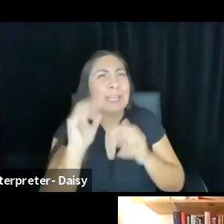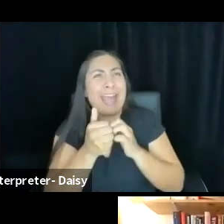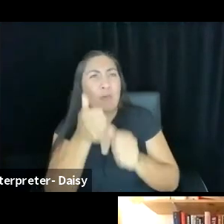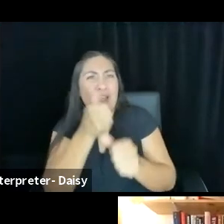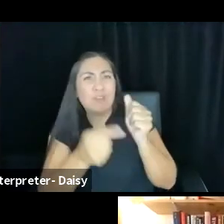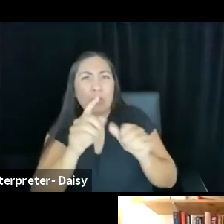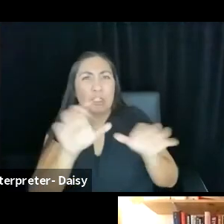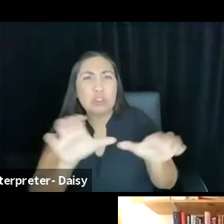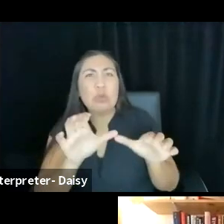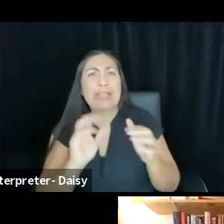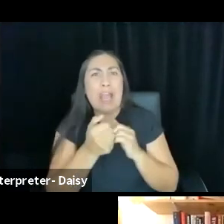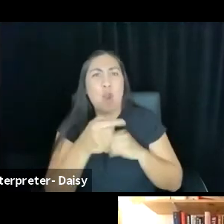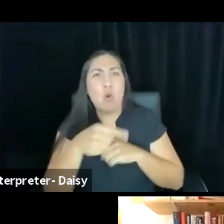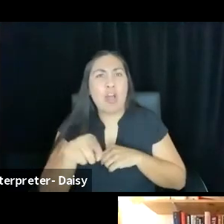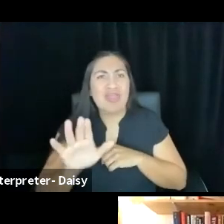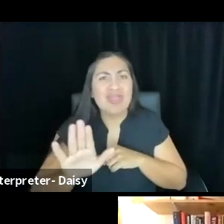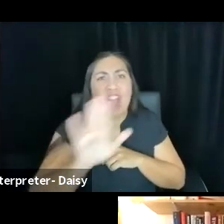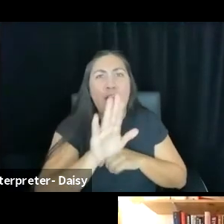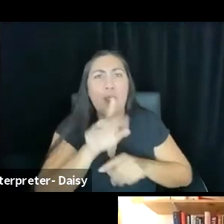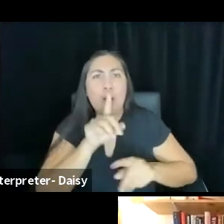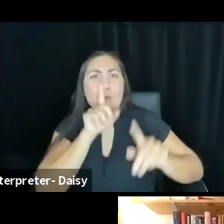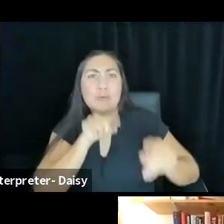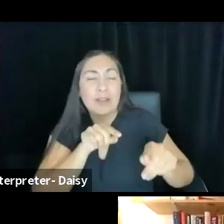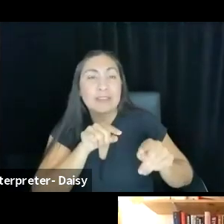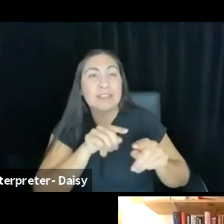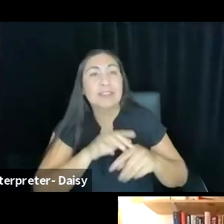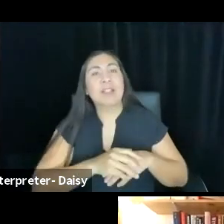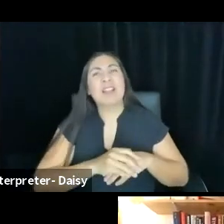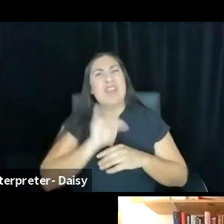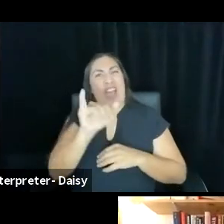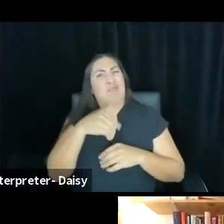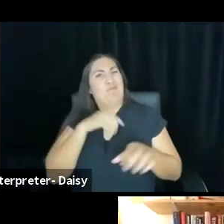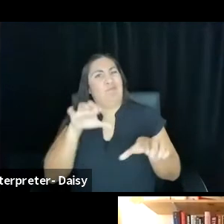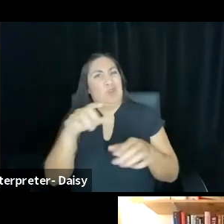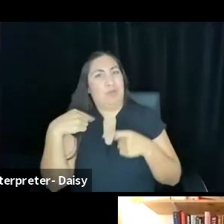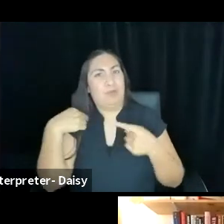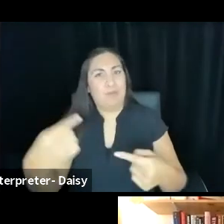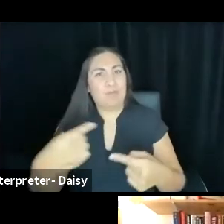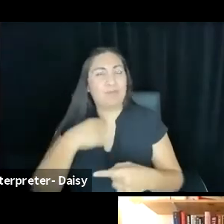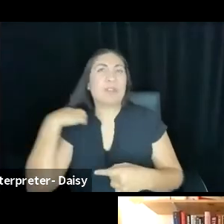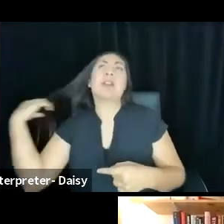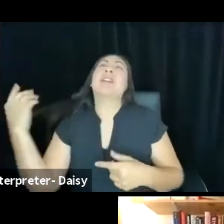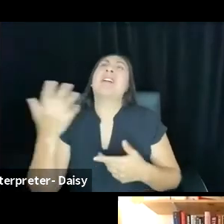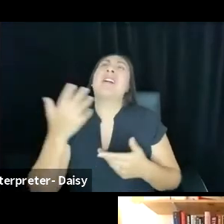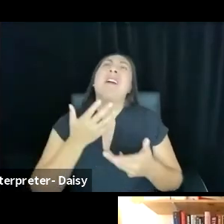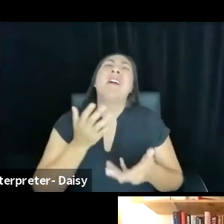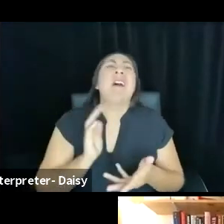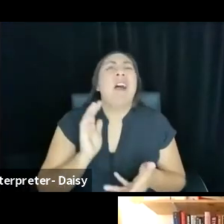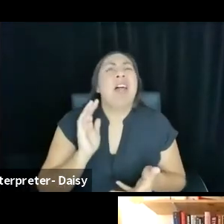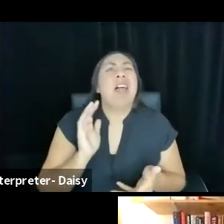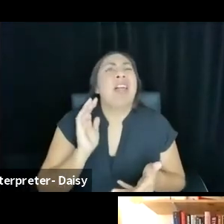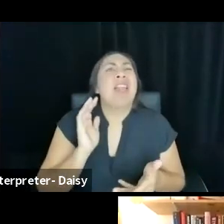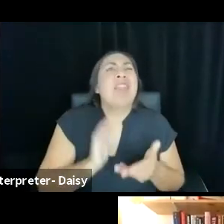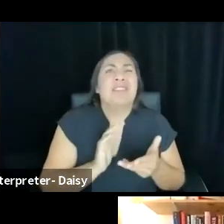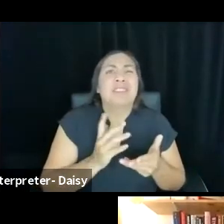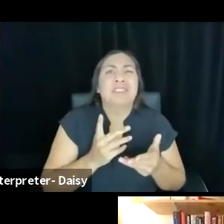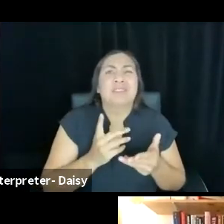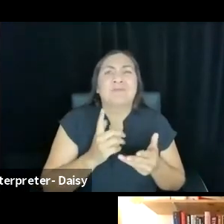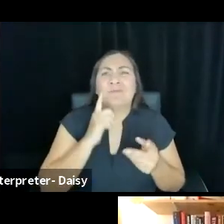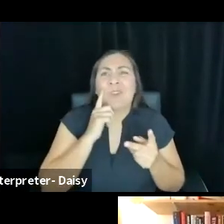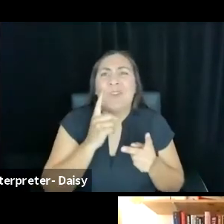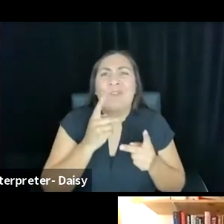of what's happening for me. It's been much less about trying to understand what is people mover in this moment, how do we rise to the moment, and much